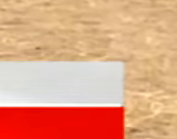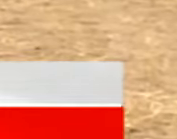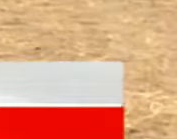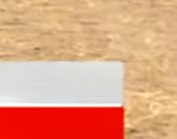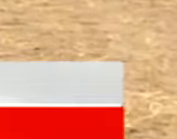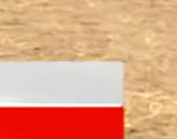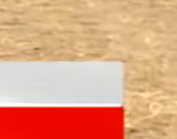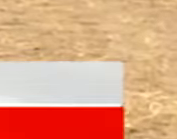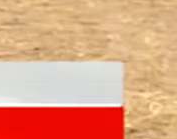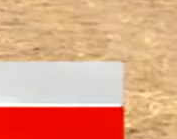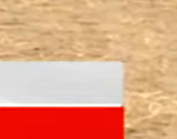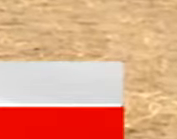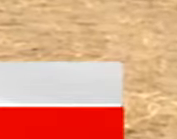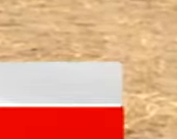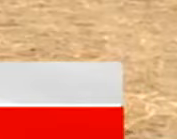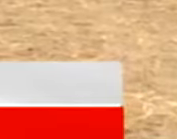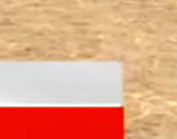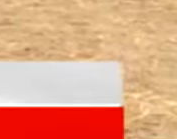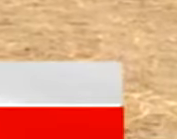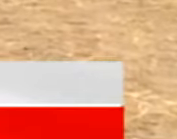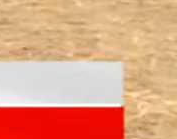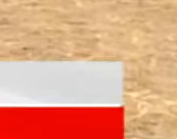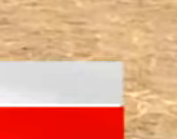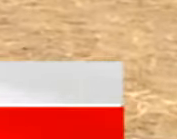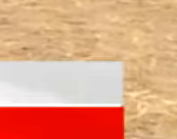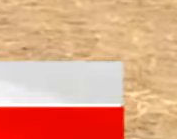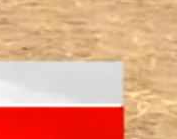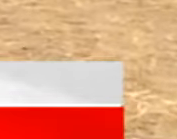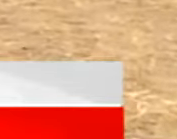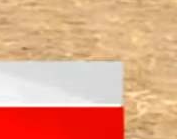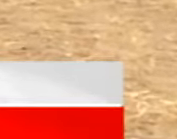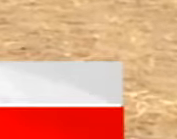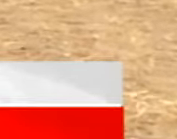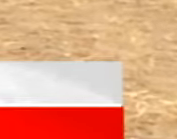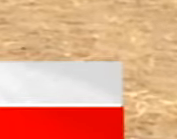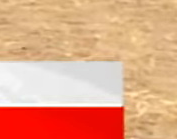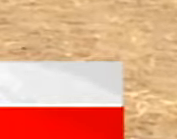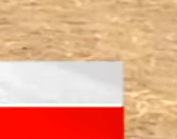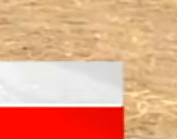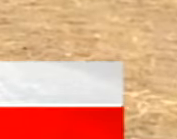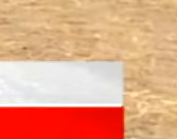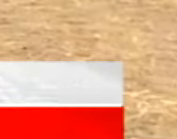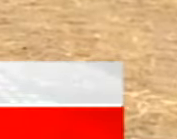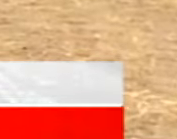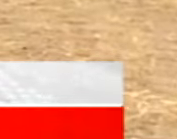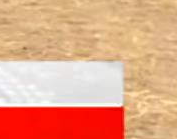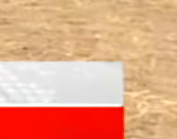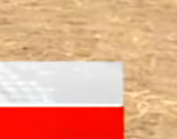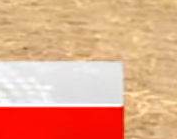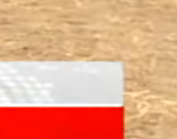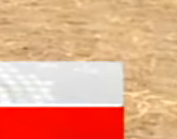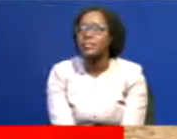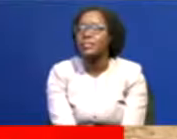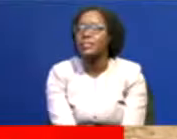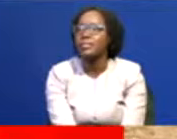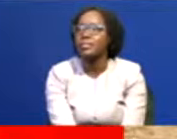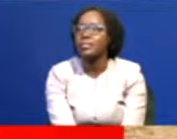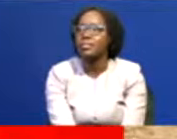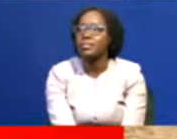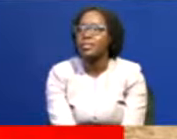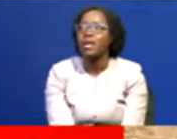will kick off, where investors who have been sourced by the Konza Technopolis Authority to put up